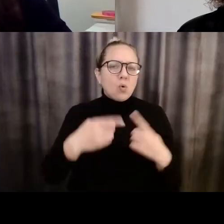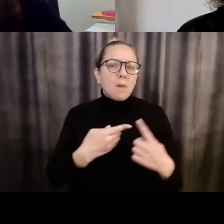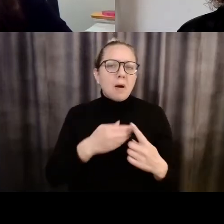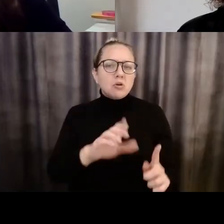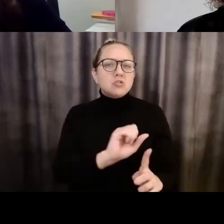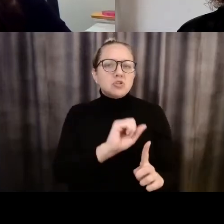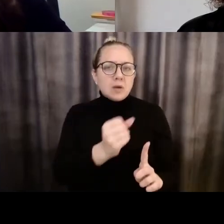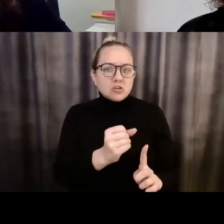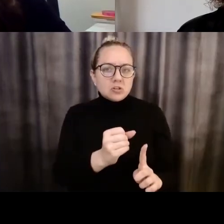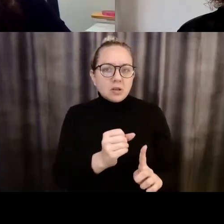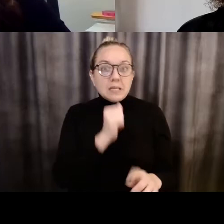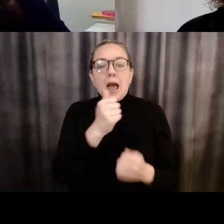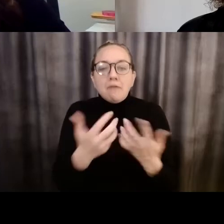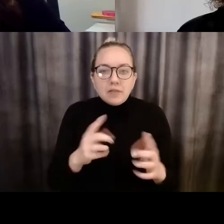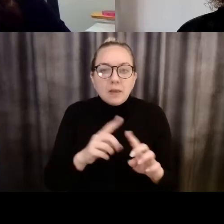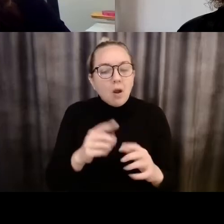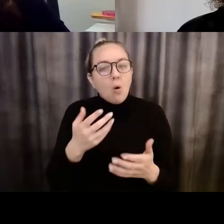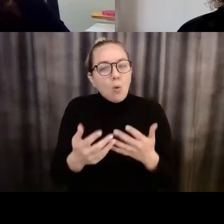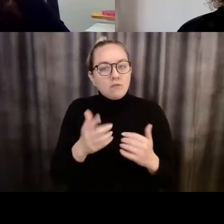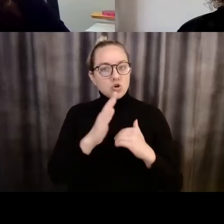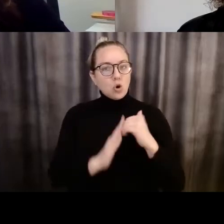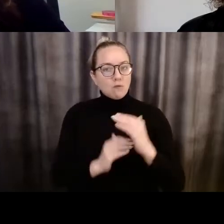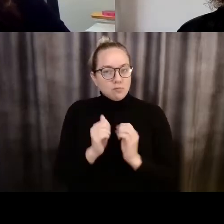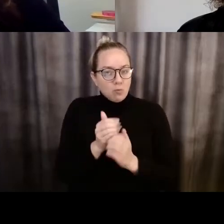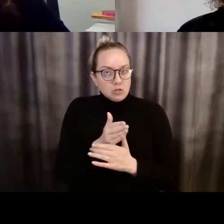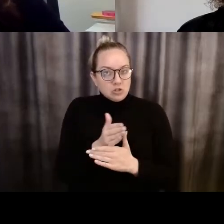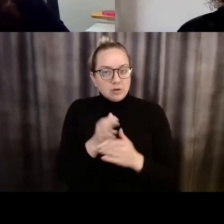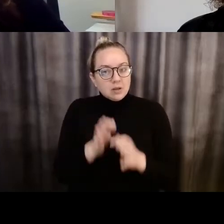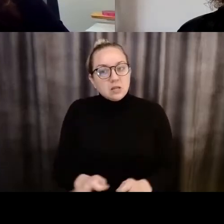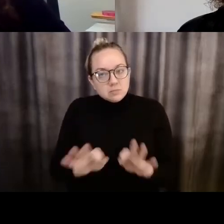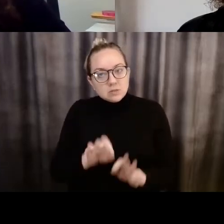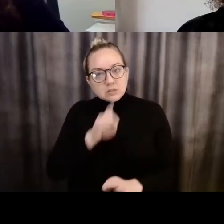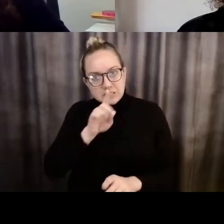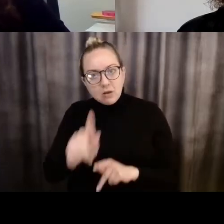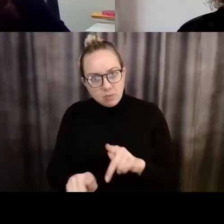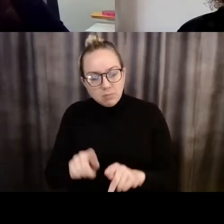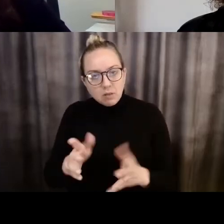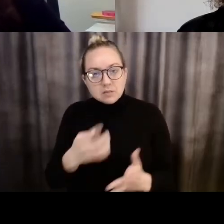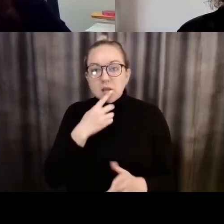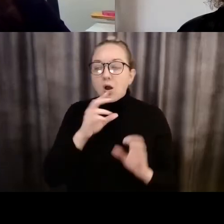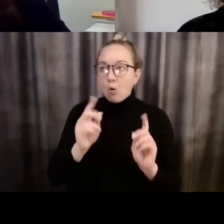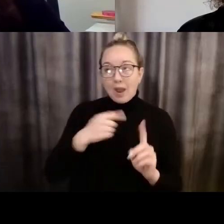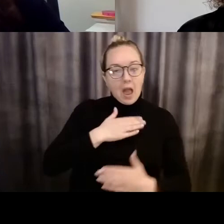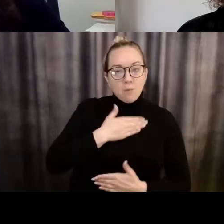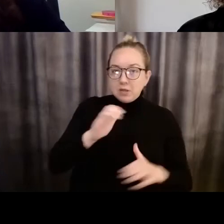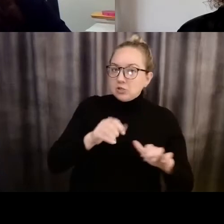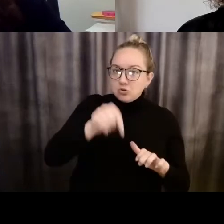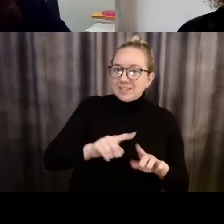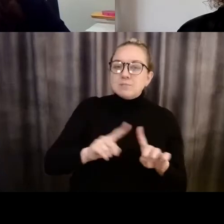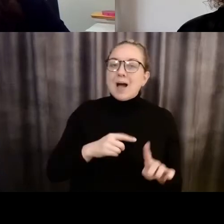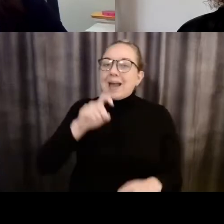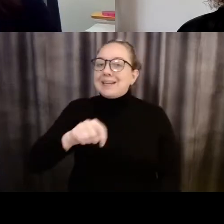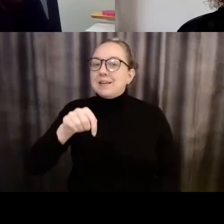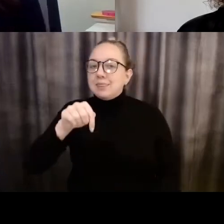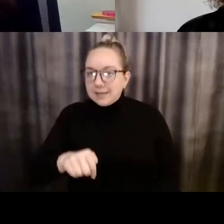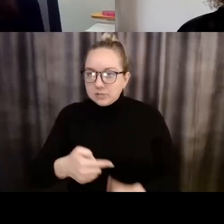that would allow them, to your point, Jean, right? Like you tell the business what you're willing to do as in exchange of that flexibility. As we